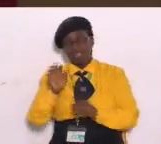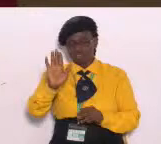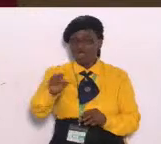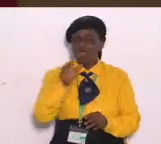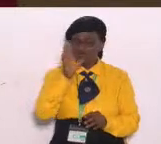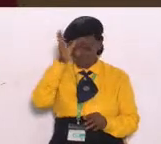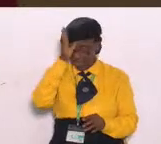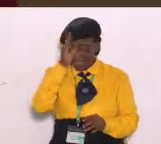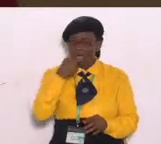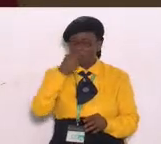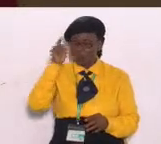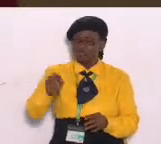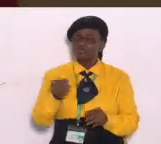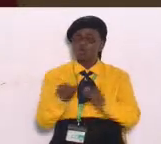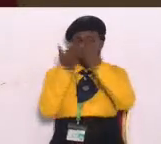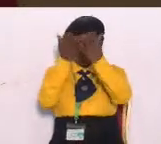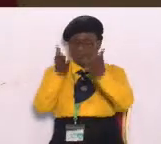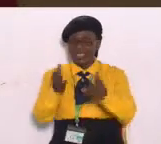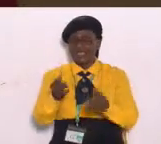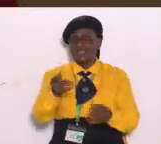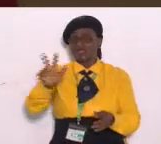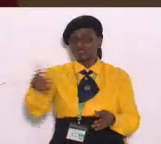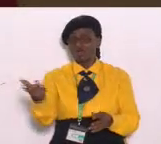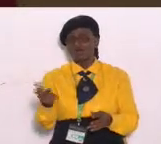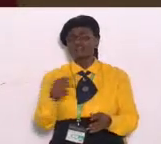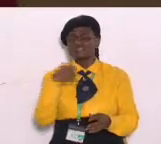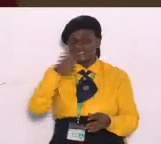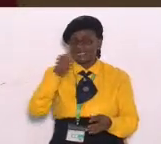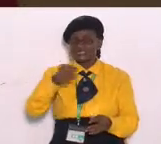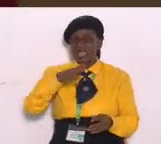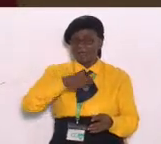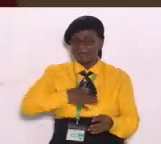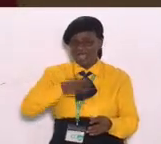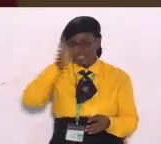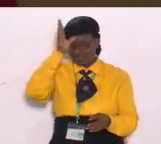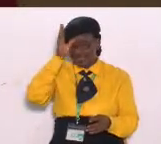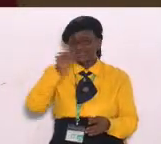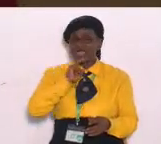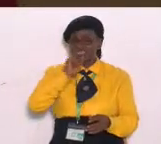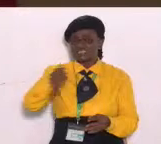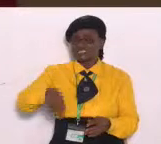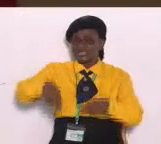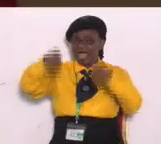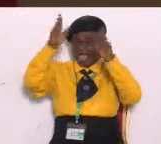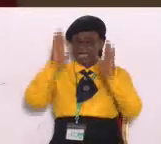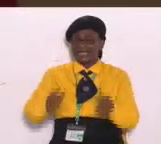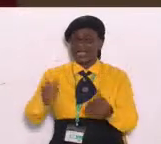The third one said, my father is higher than all your fathers.